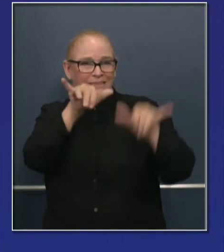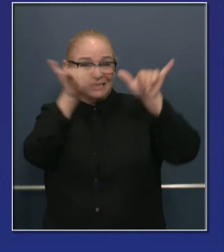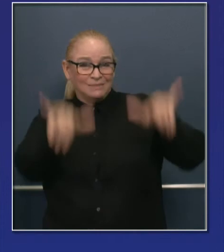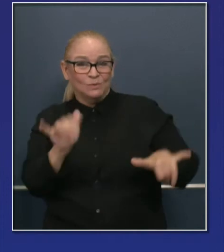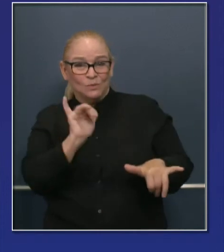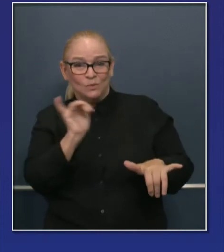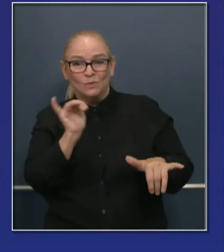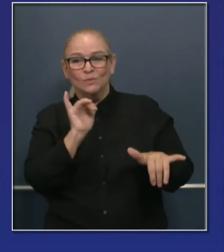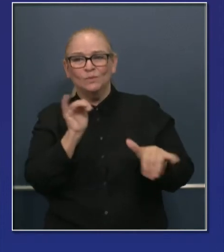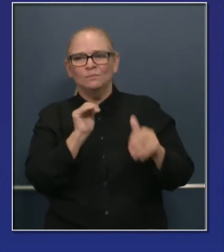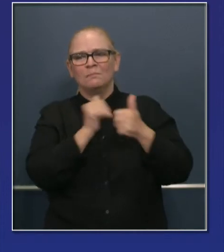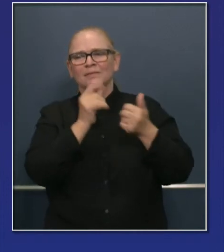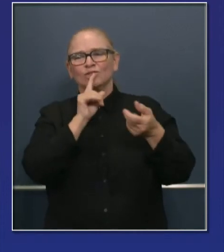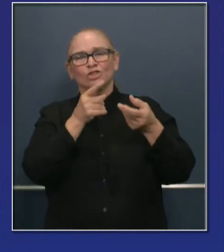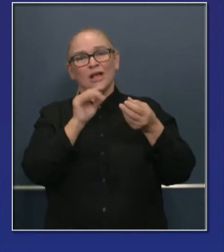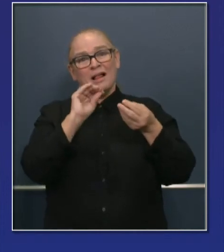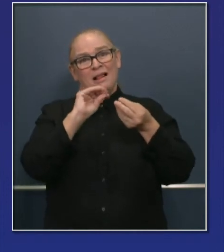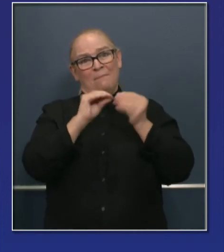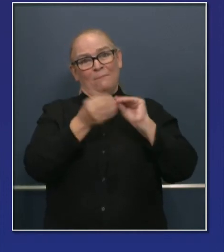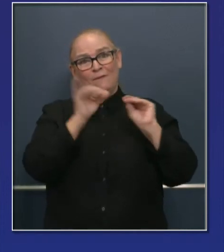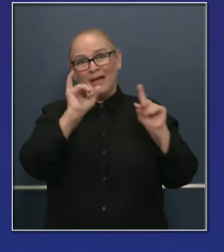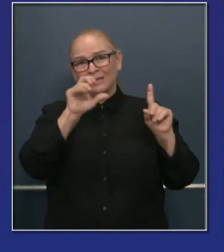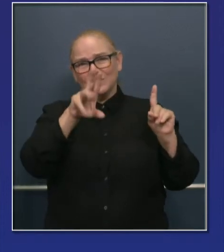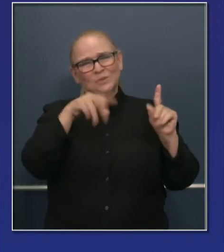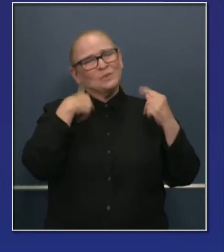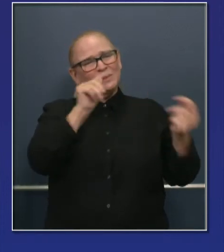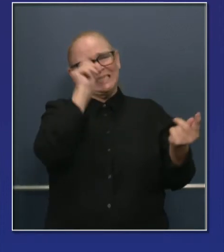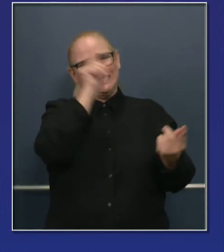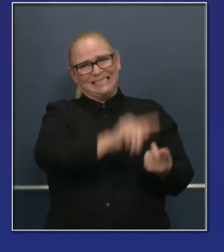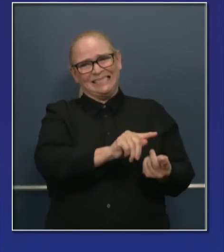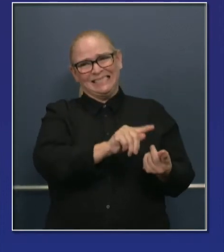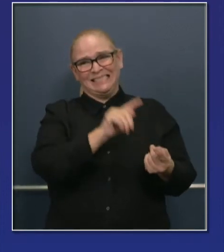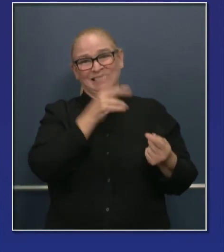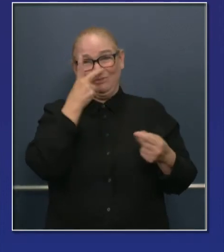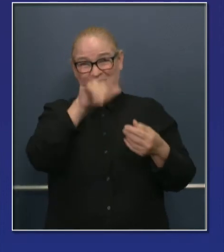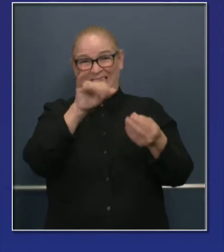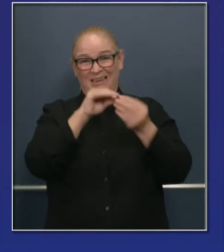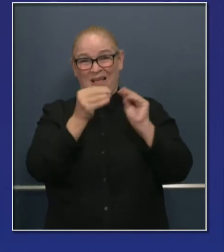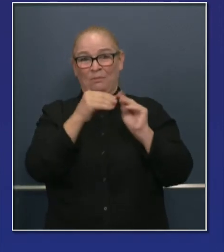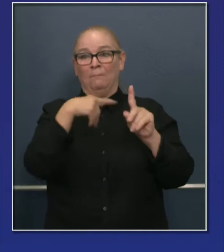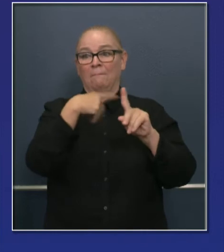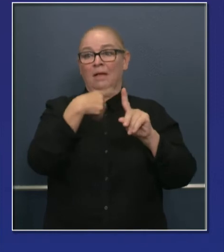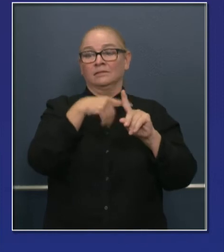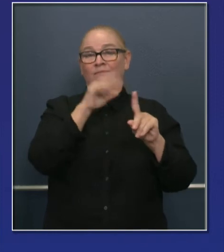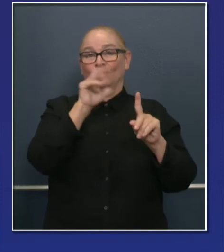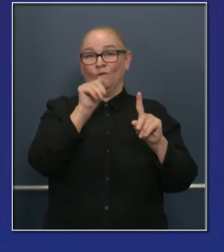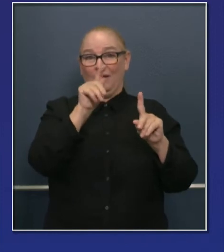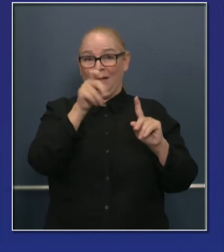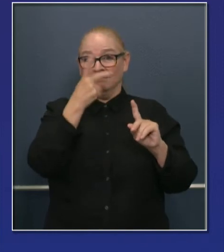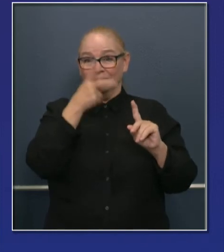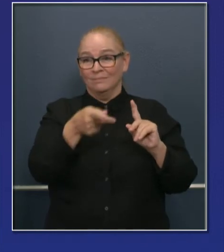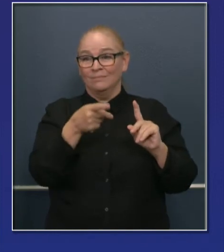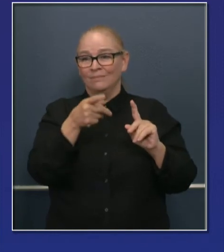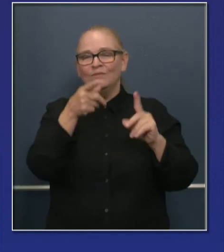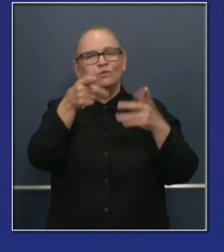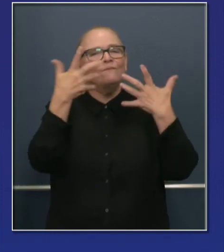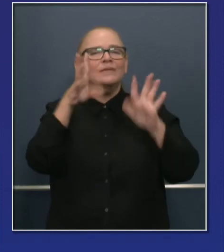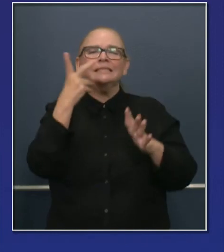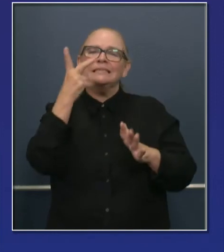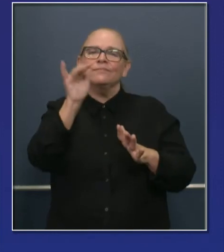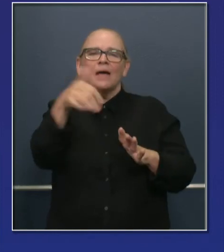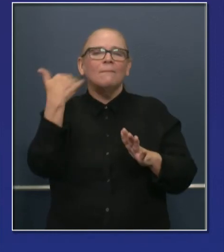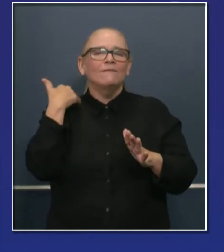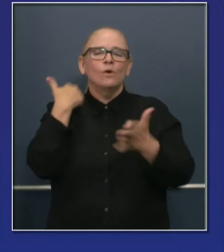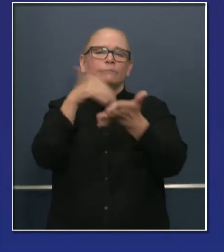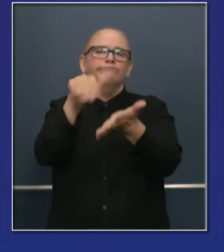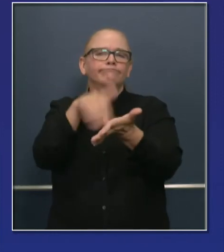And so that's why the positivity rate, this number, if you've watched these presentations, you're very familiar with this slide. This positivity rate is